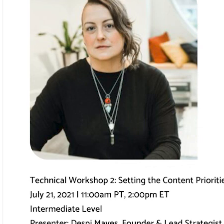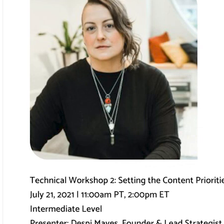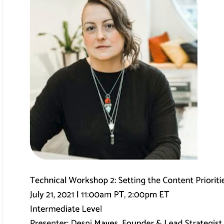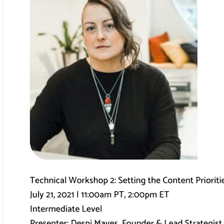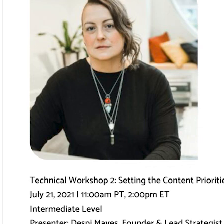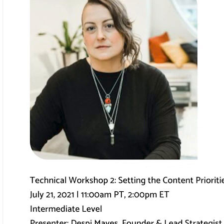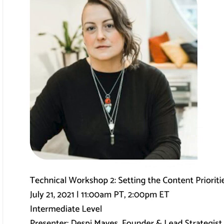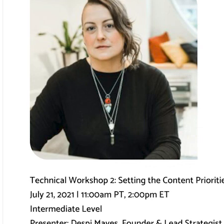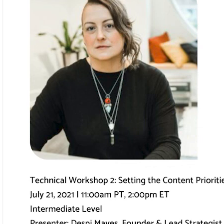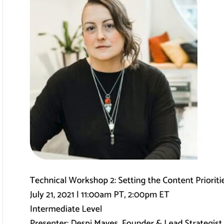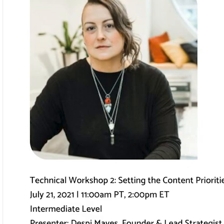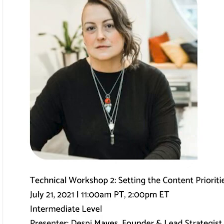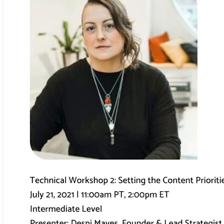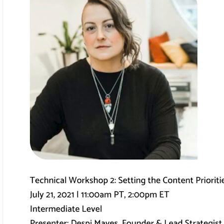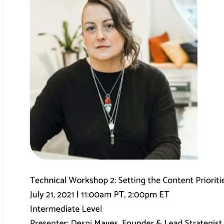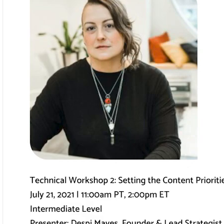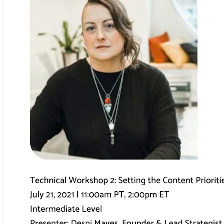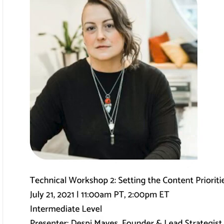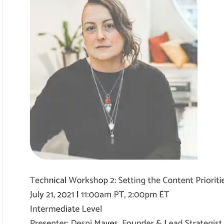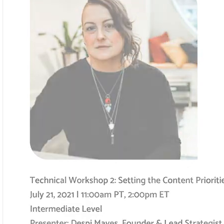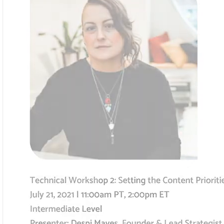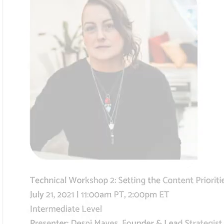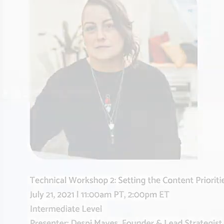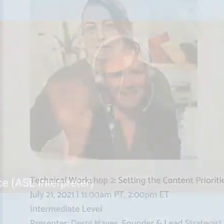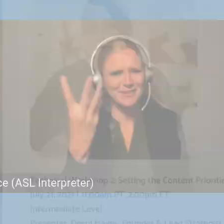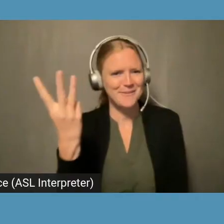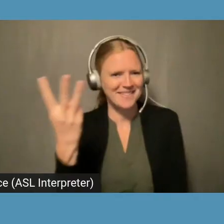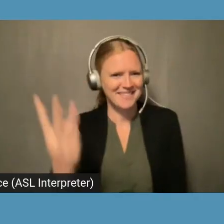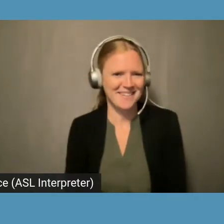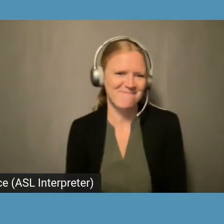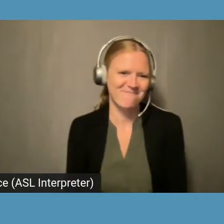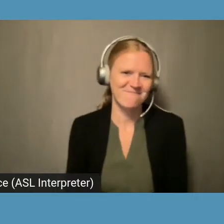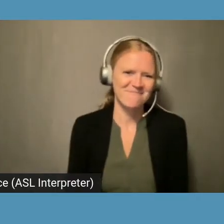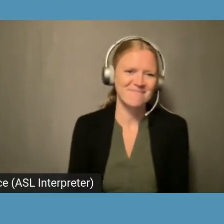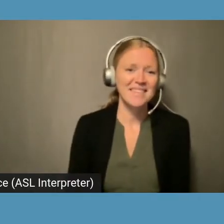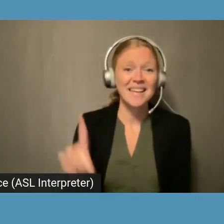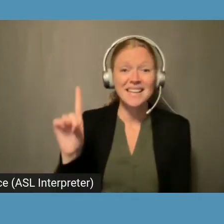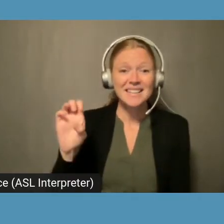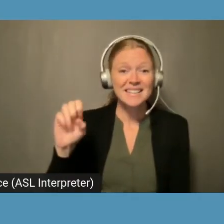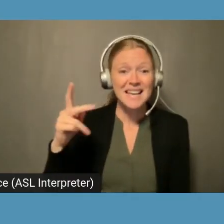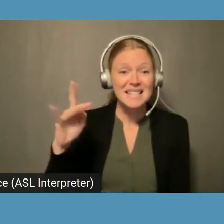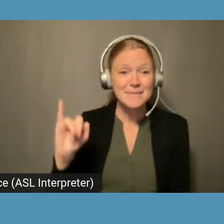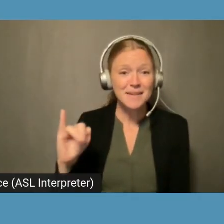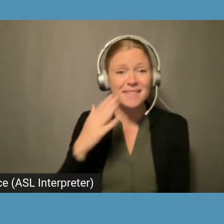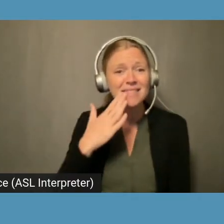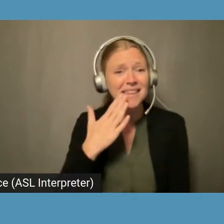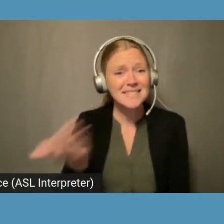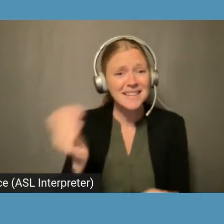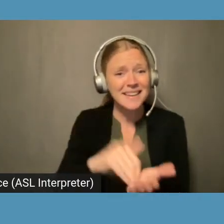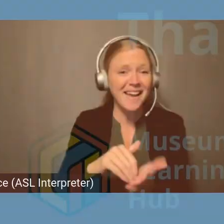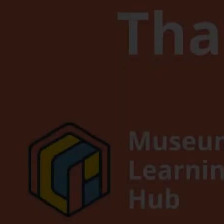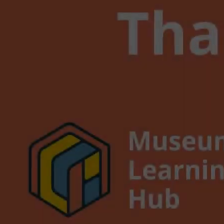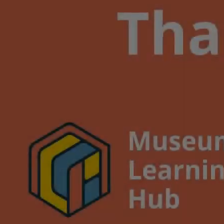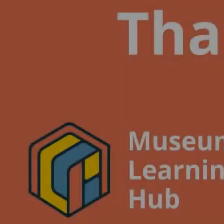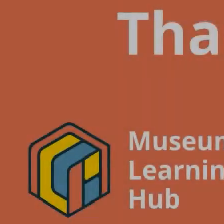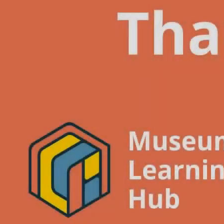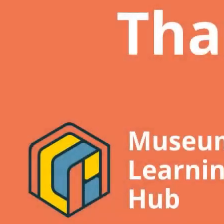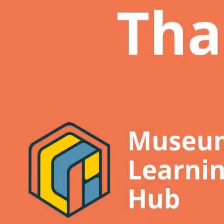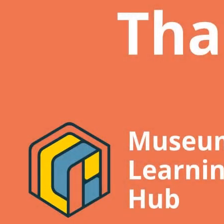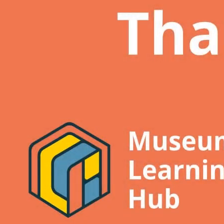Indianapolis, Indiana. And I've enjoyed being today's host. And Despy, thank you again. Have a great day. Bye.